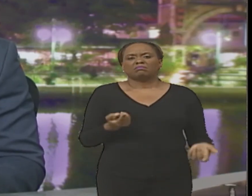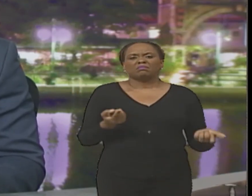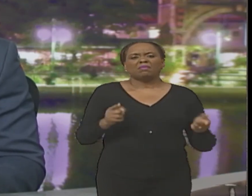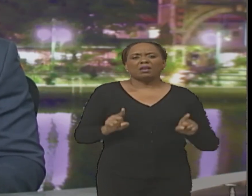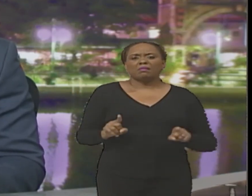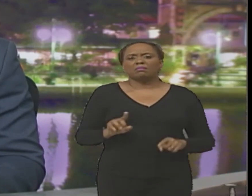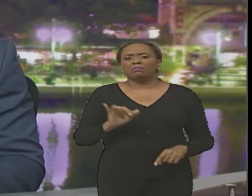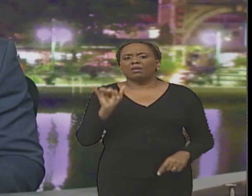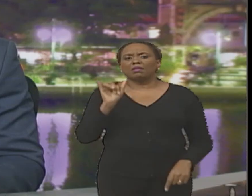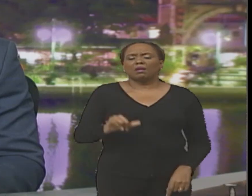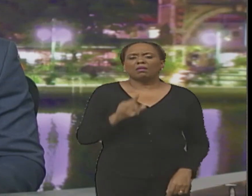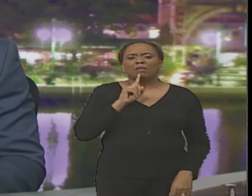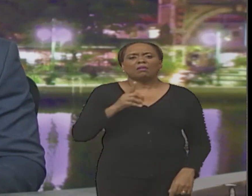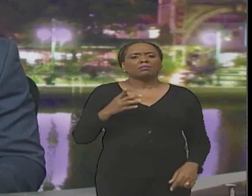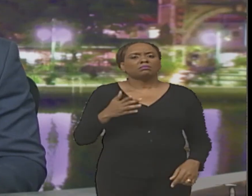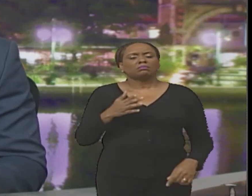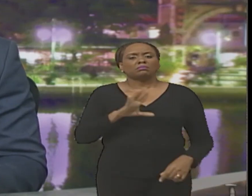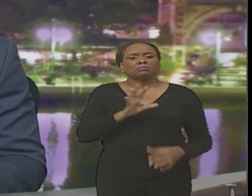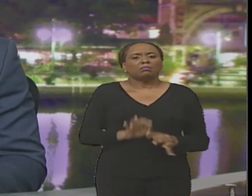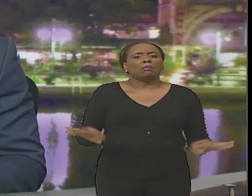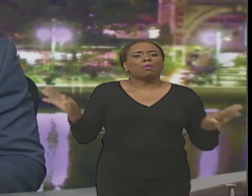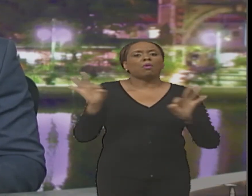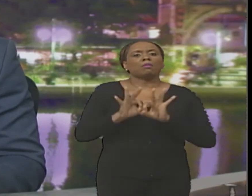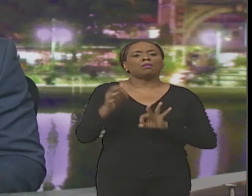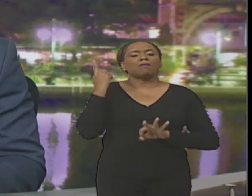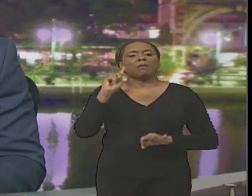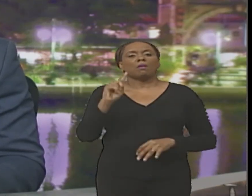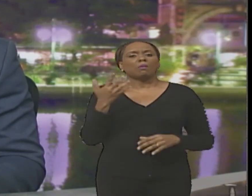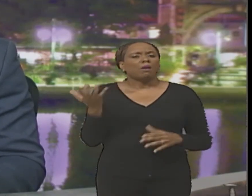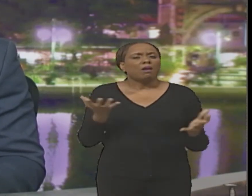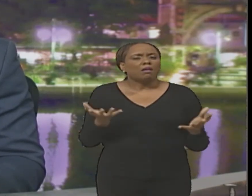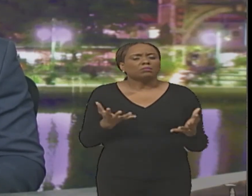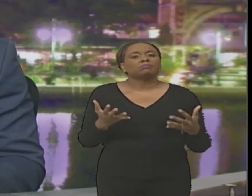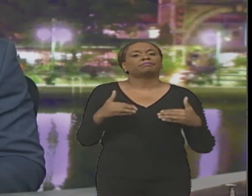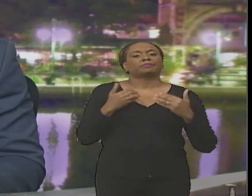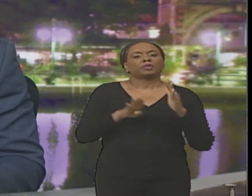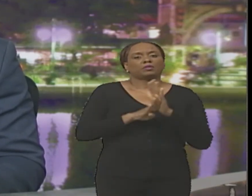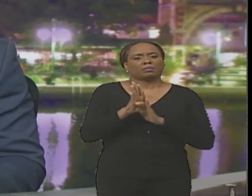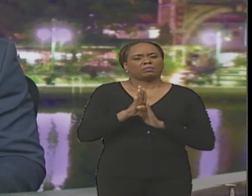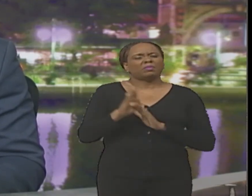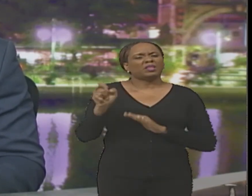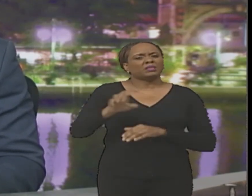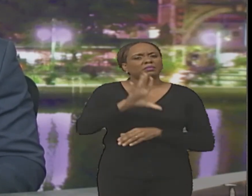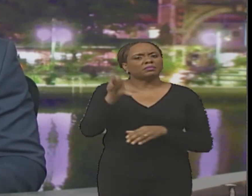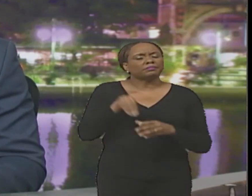are important in the development of youth. She also encouraged stakeholders to play a part.